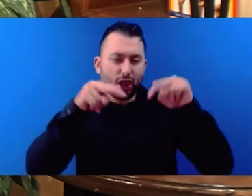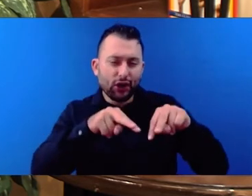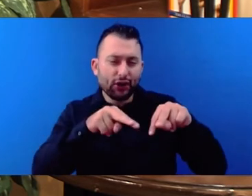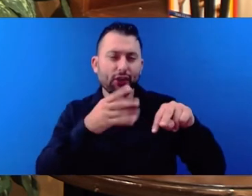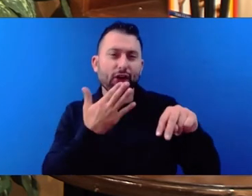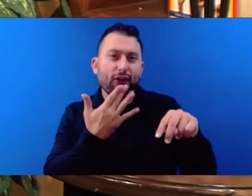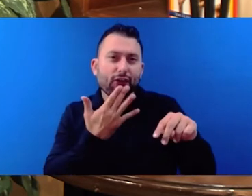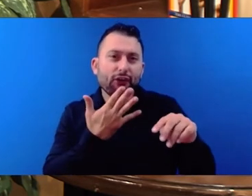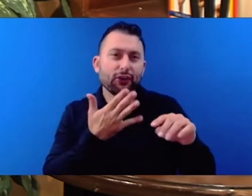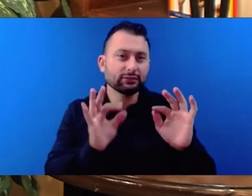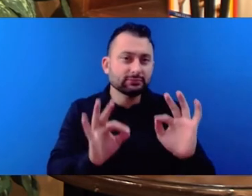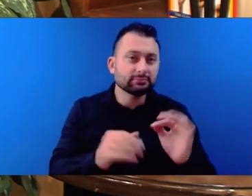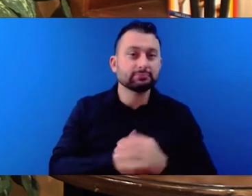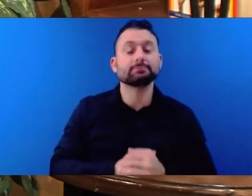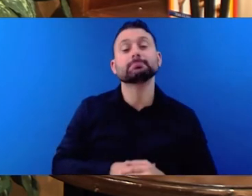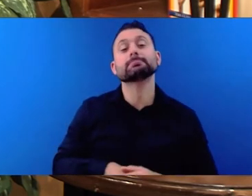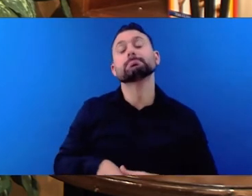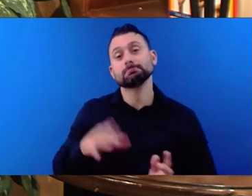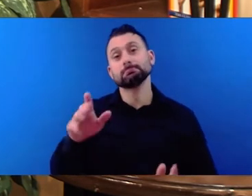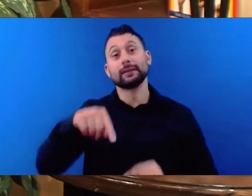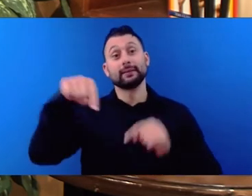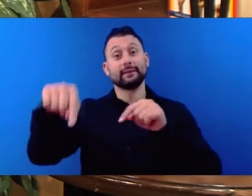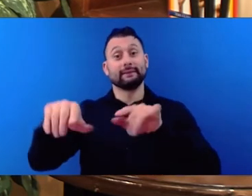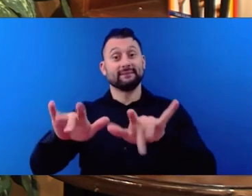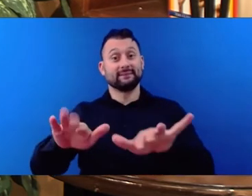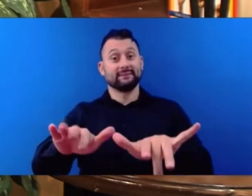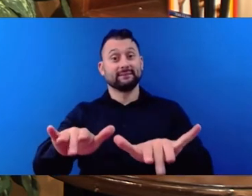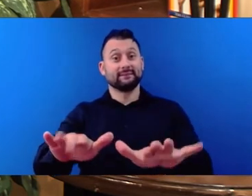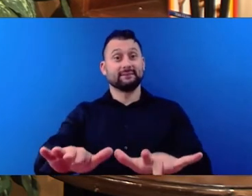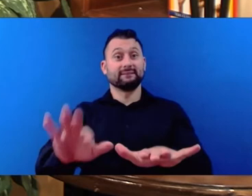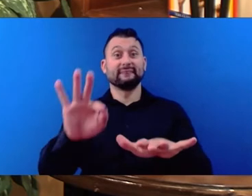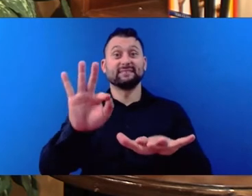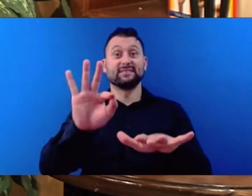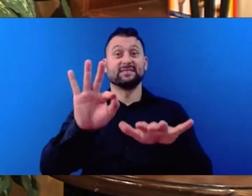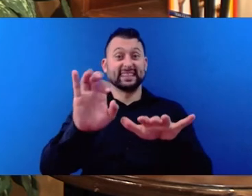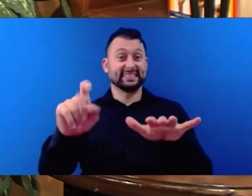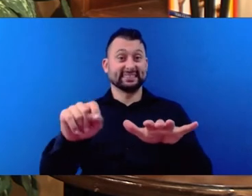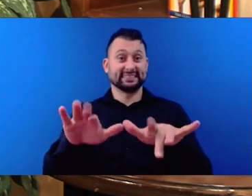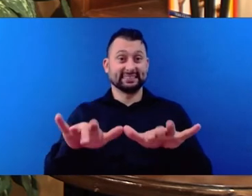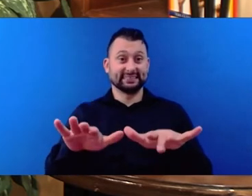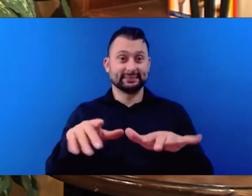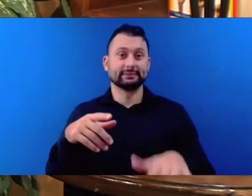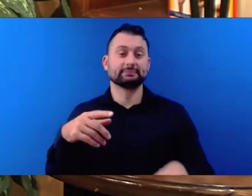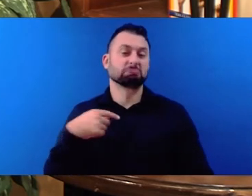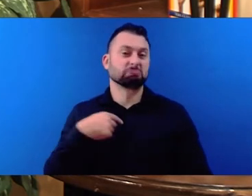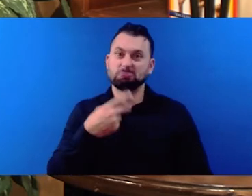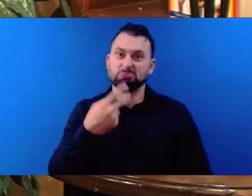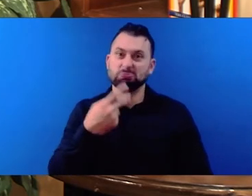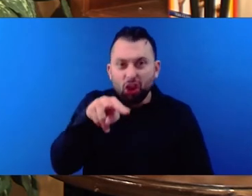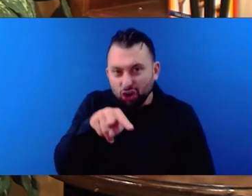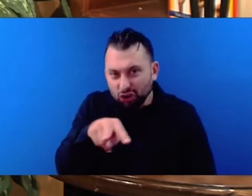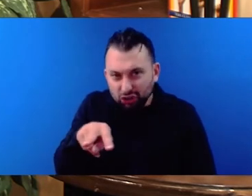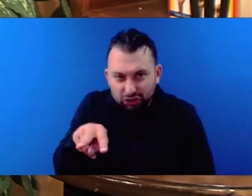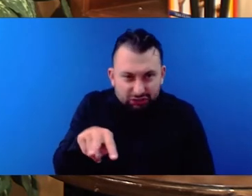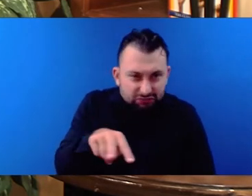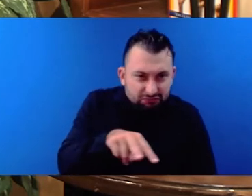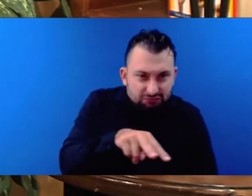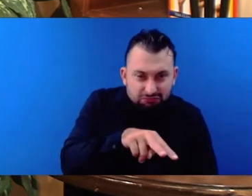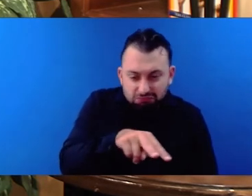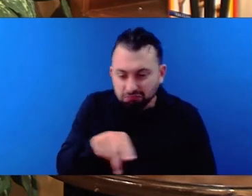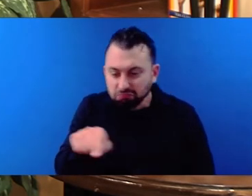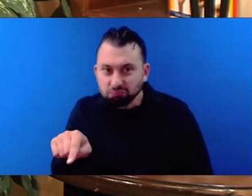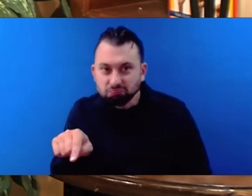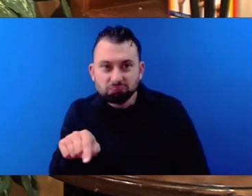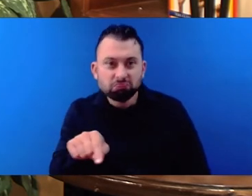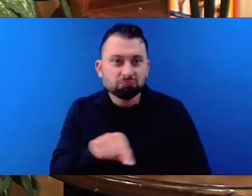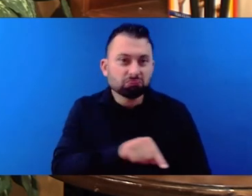do recommend that our diabetic patients look at their feet daily, every other day, or if they're